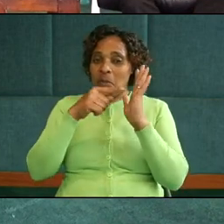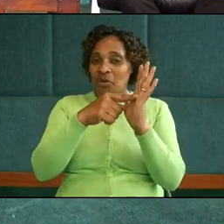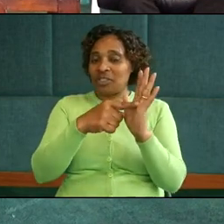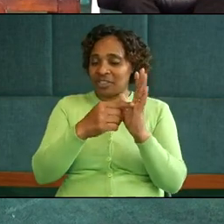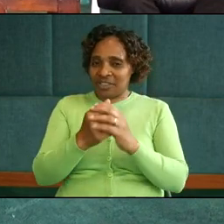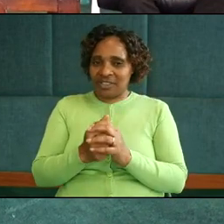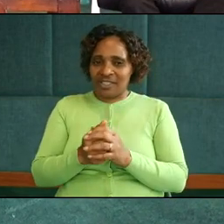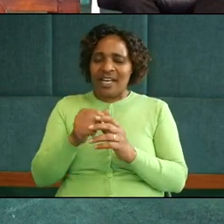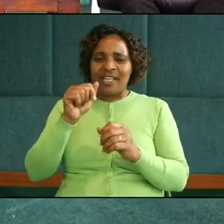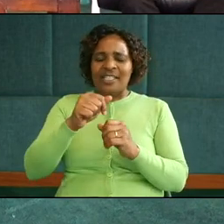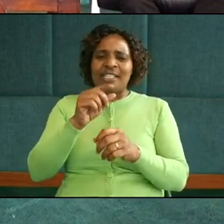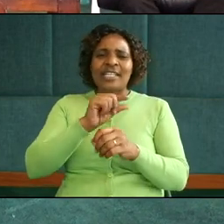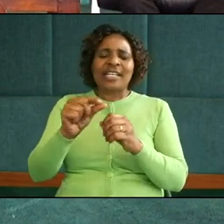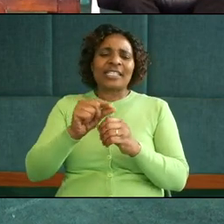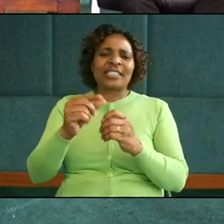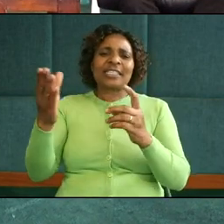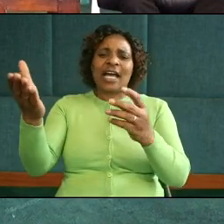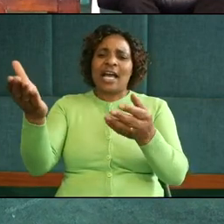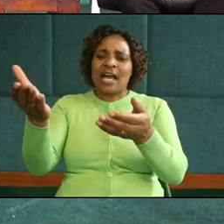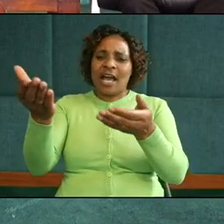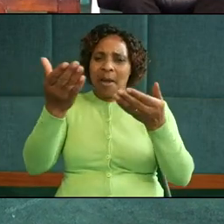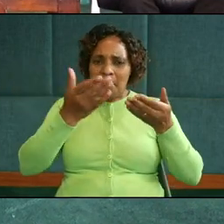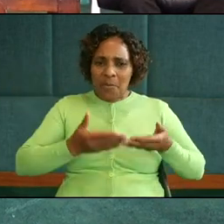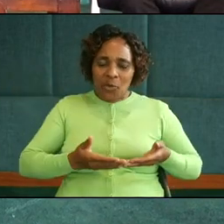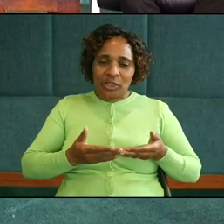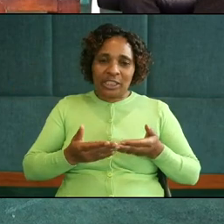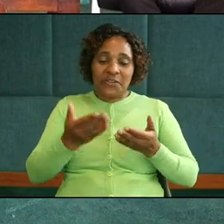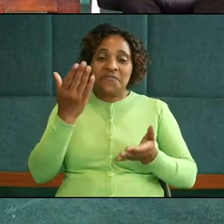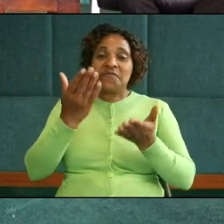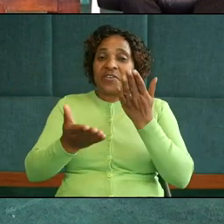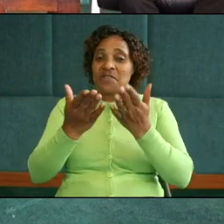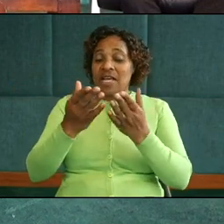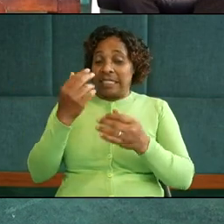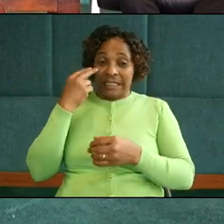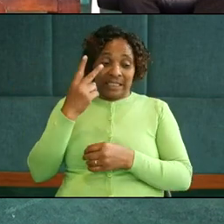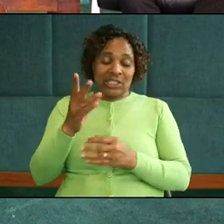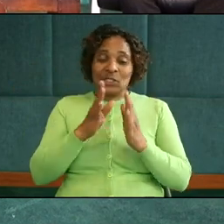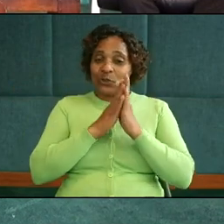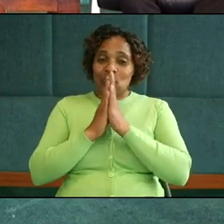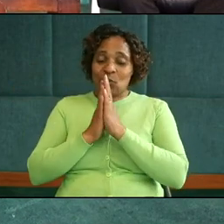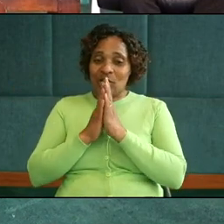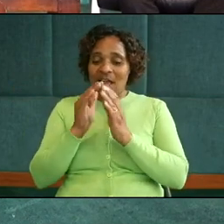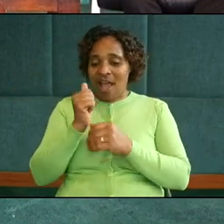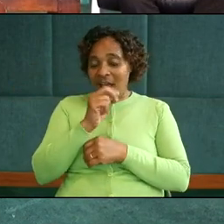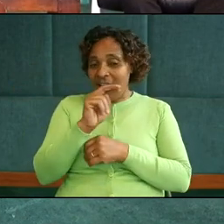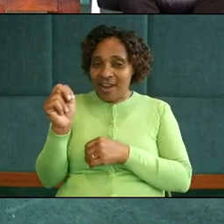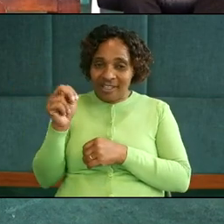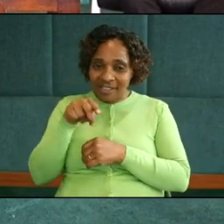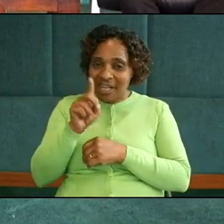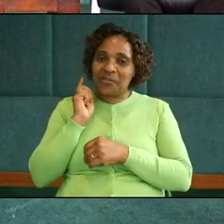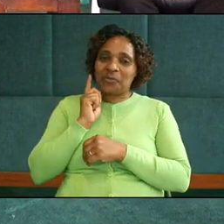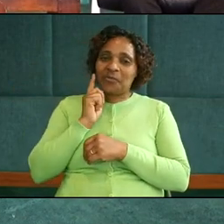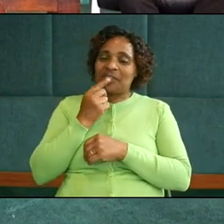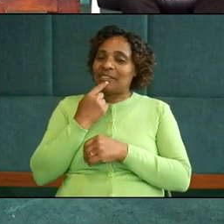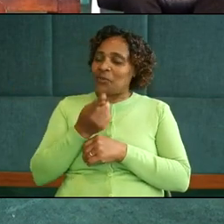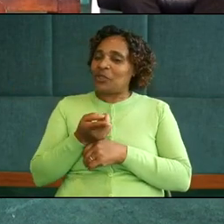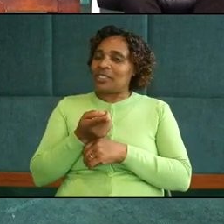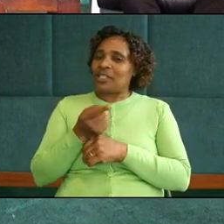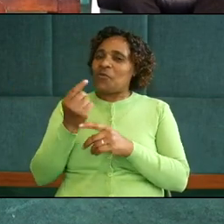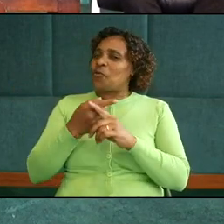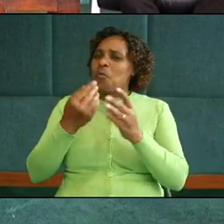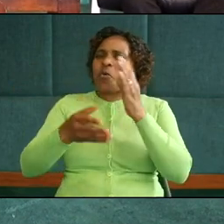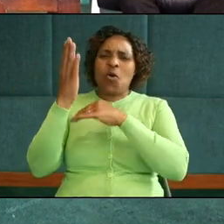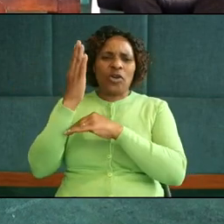really unmerited favor. And I think that if you look at the story, even Hannah herself saw that this was actually a gift from